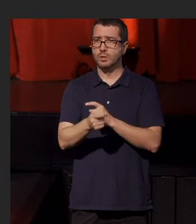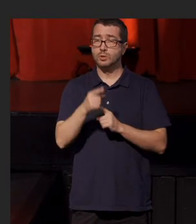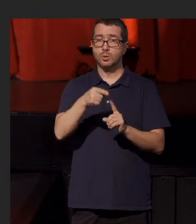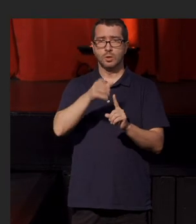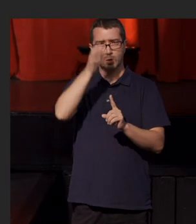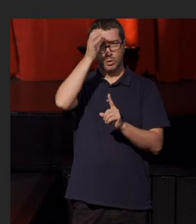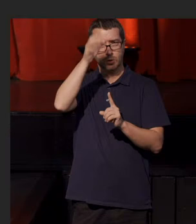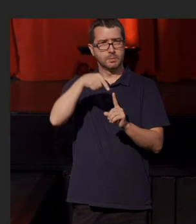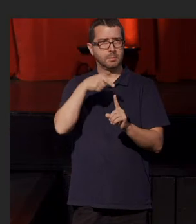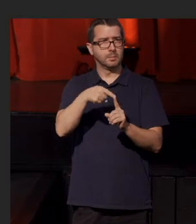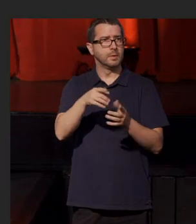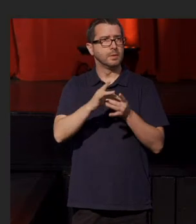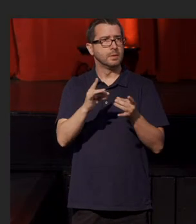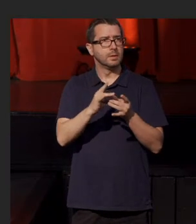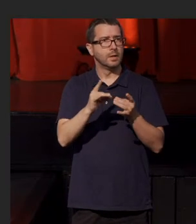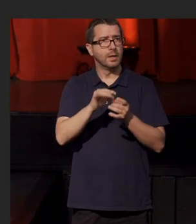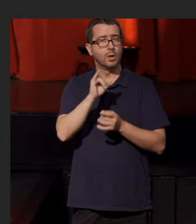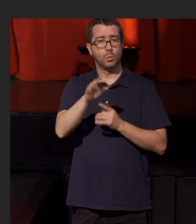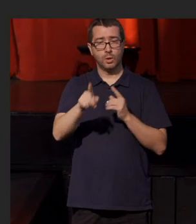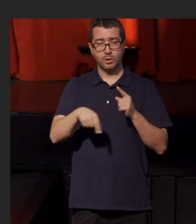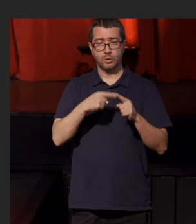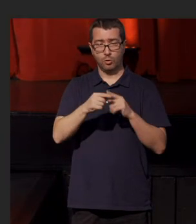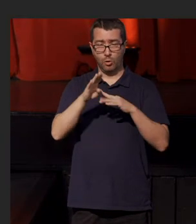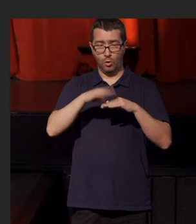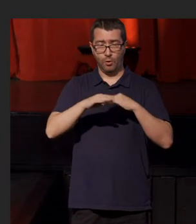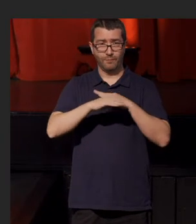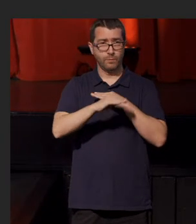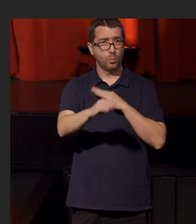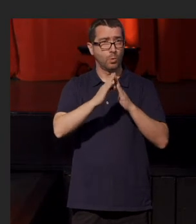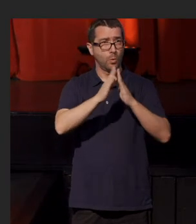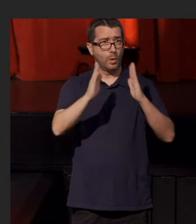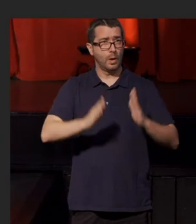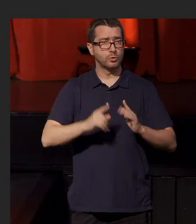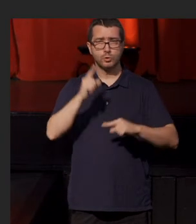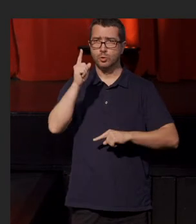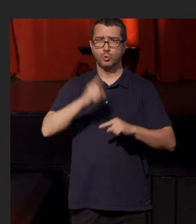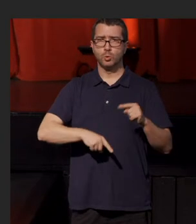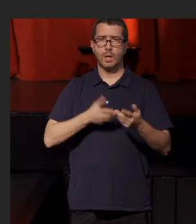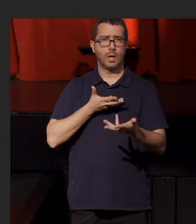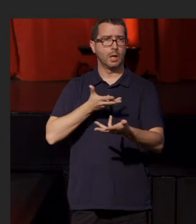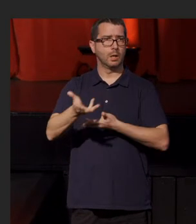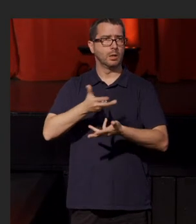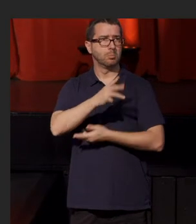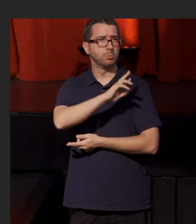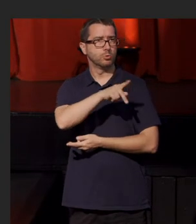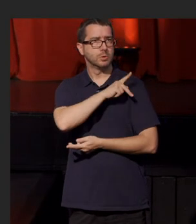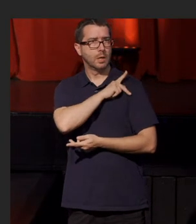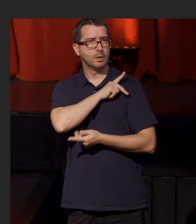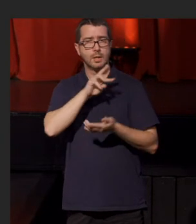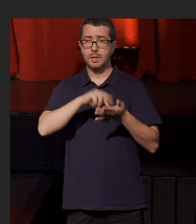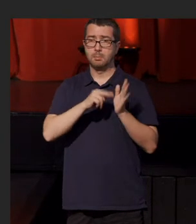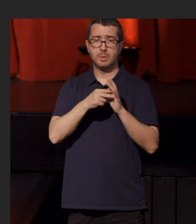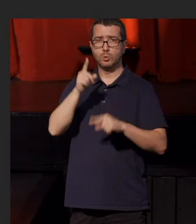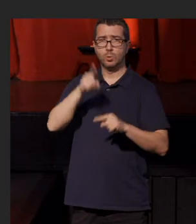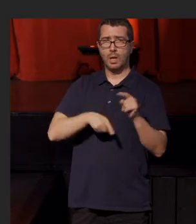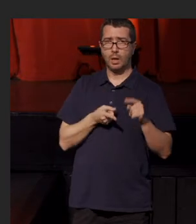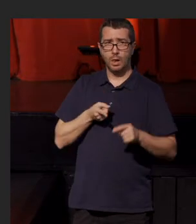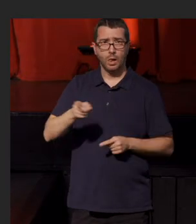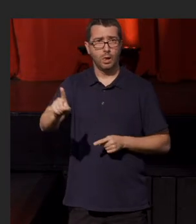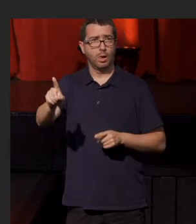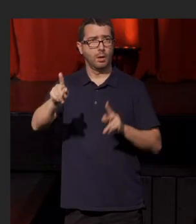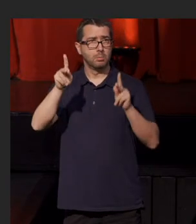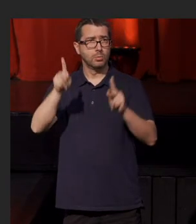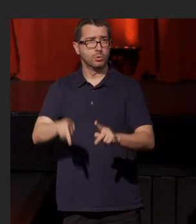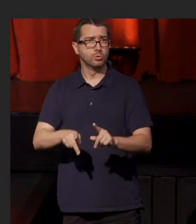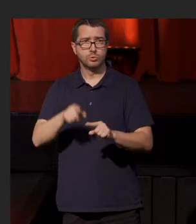says that when you're on the floor of the House, you cannot engage in personality. That is, you cannot attack the person that you are